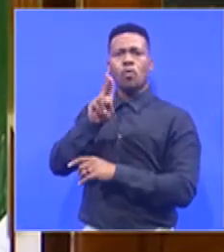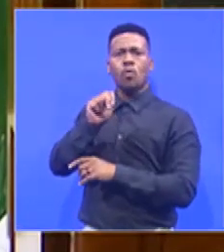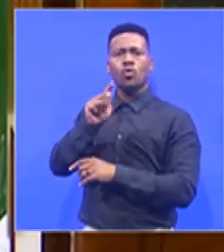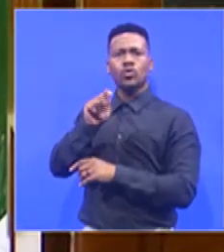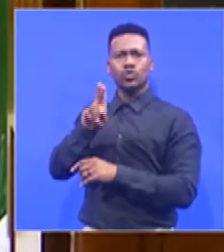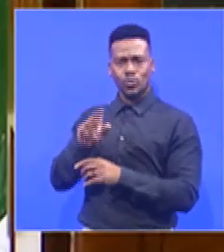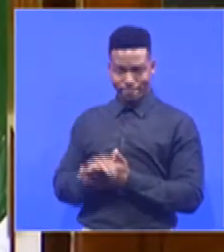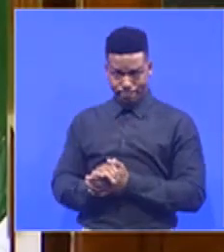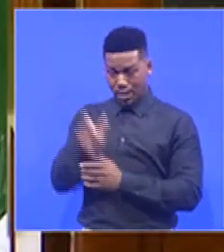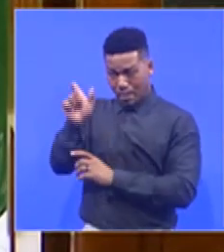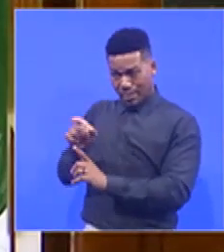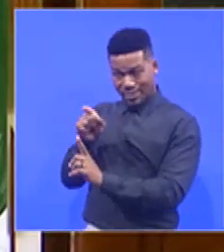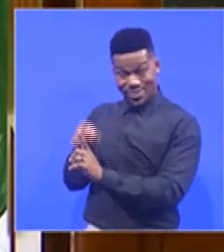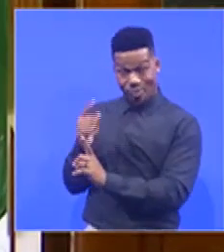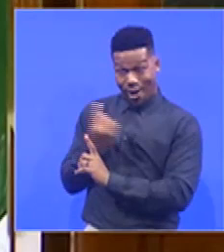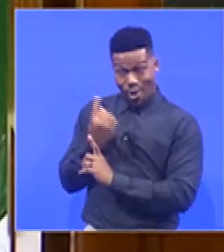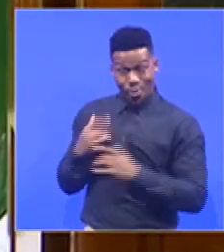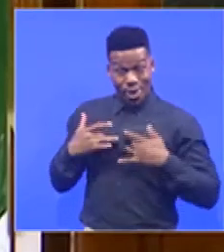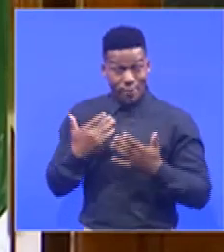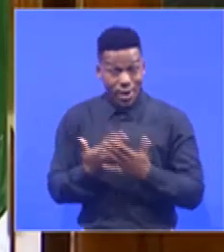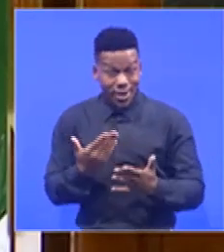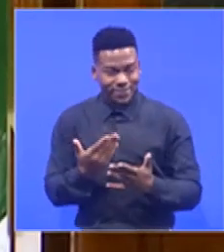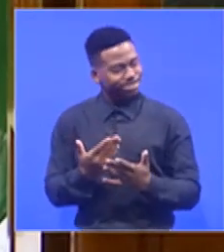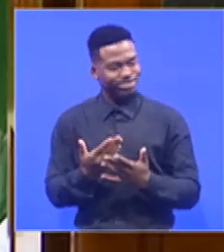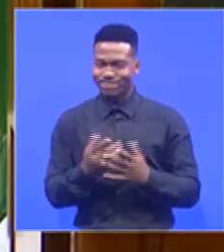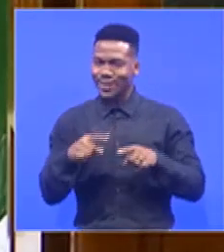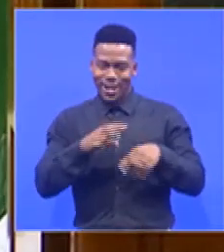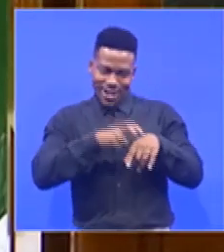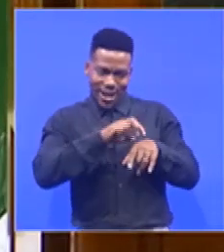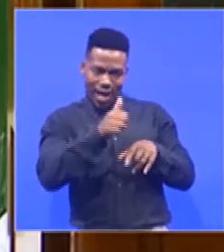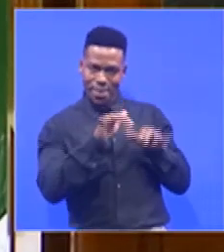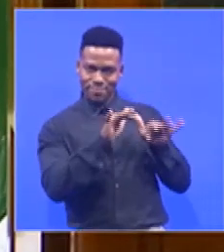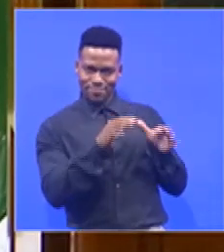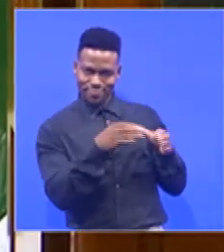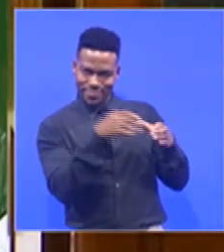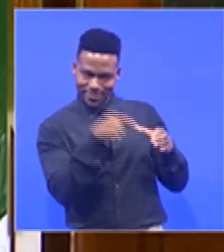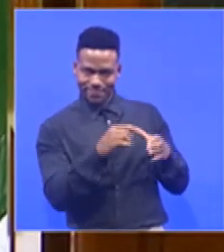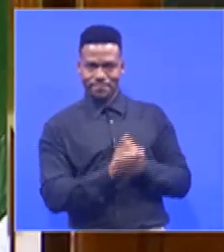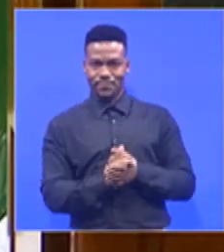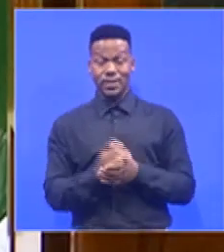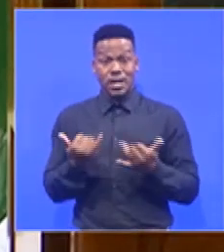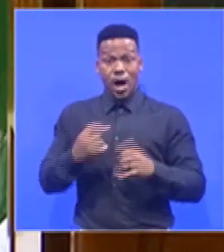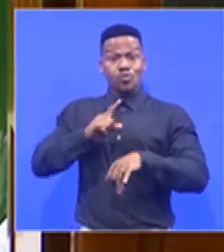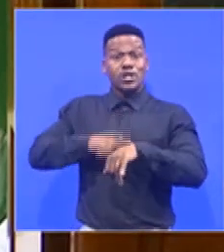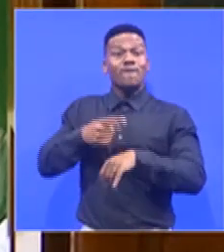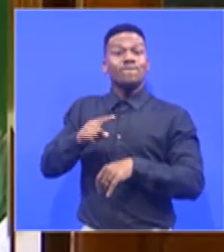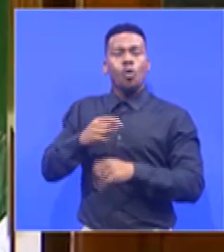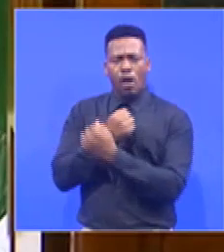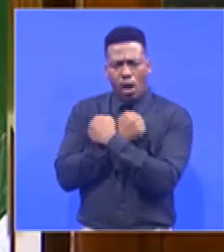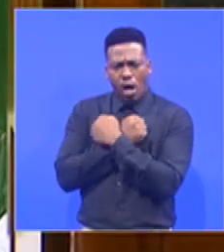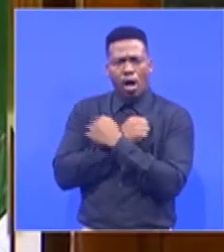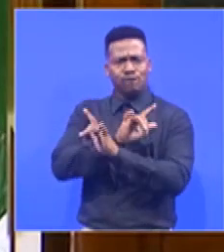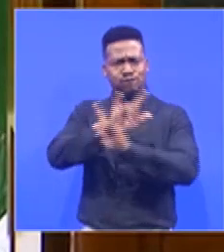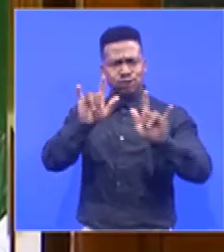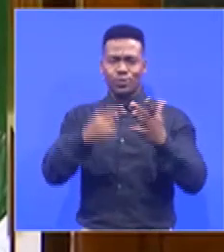that Umuntu ngumuntu ngabantu. This is a time for us to show love and care for each